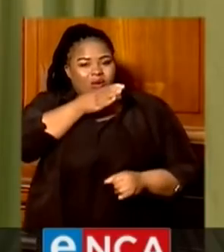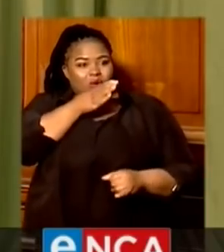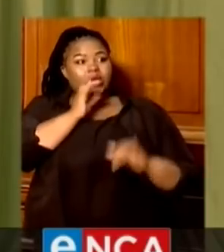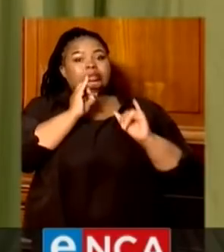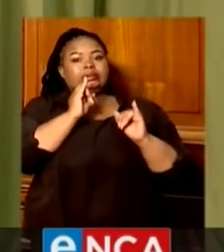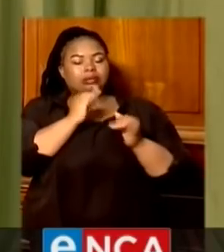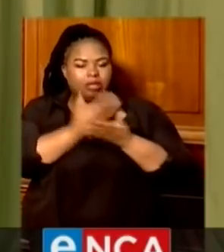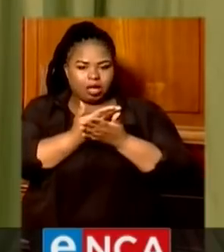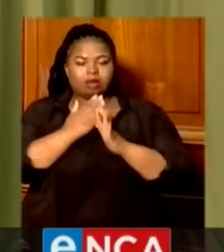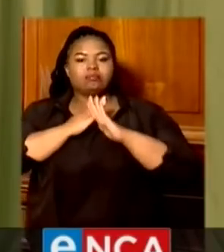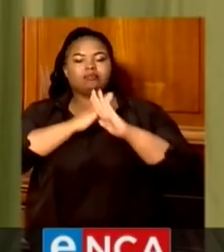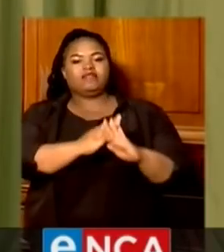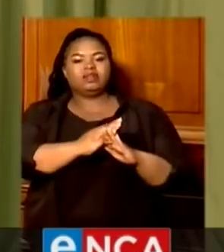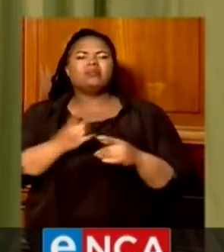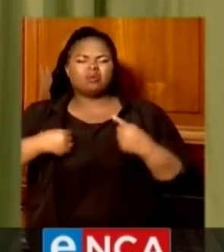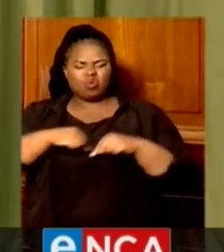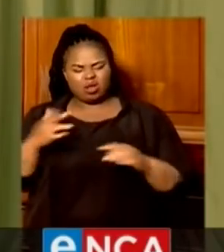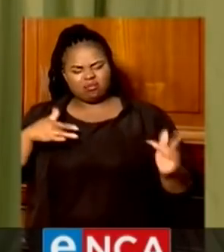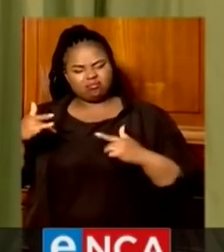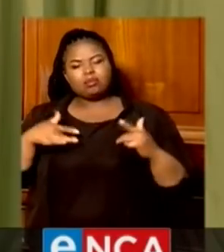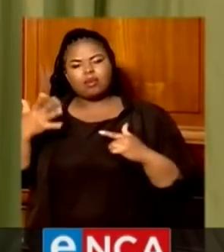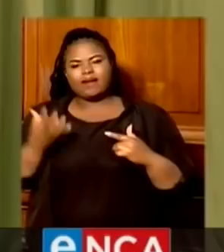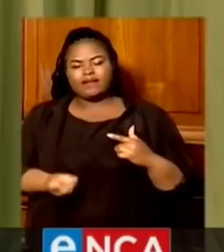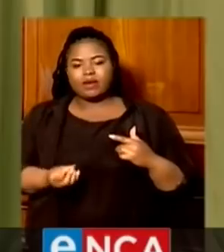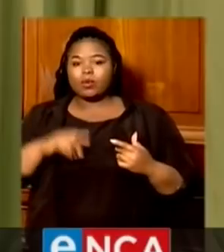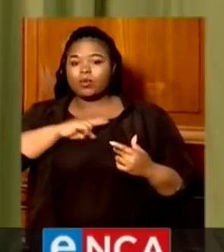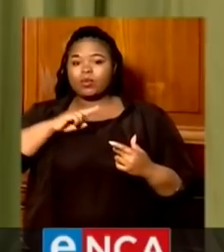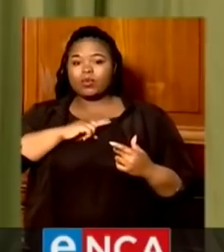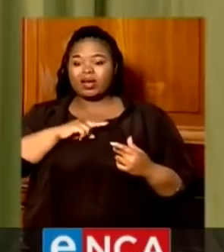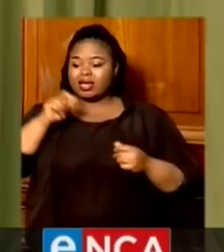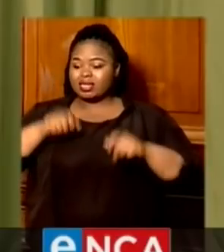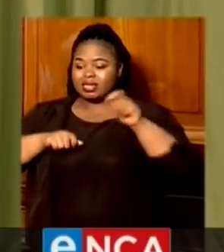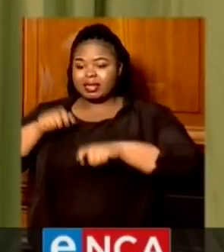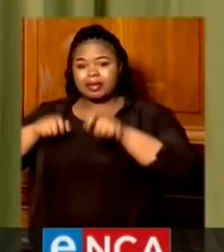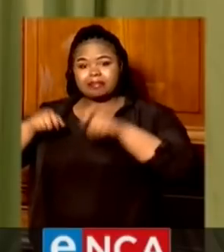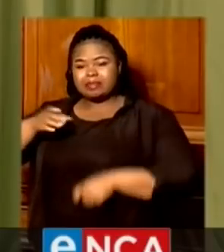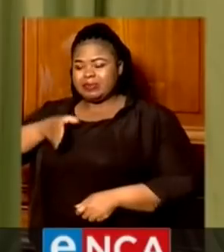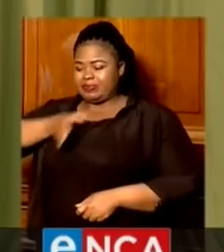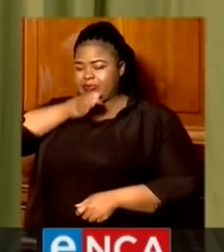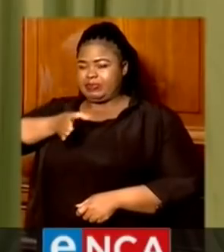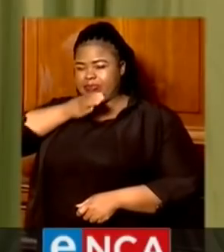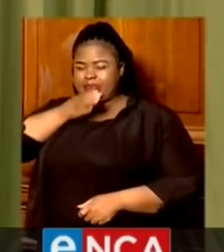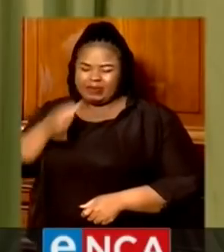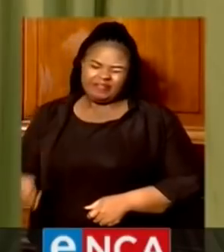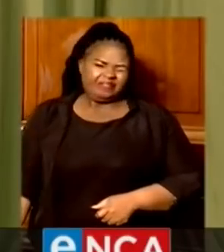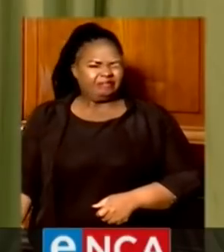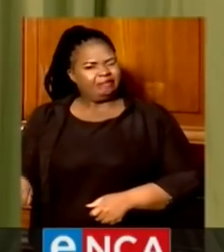are very concerned about the fact that the consumption of alcohol in the country is pretty